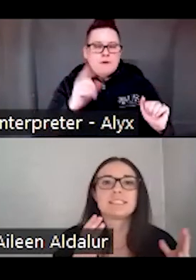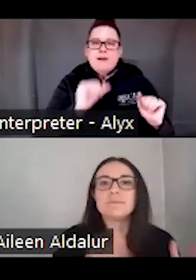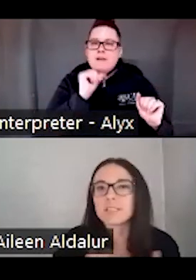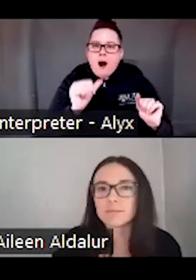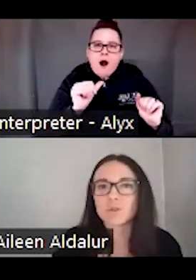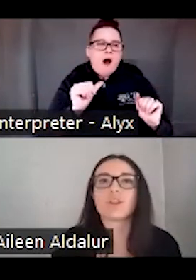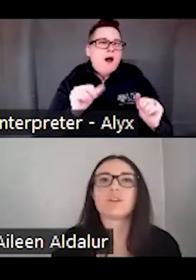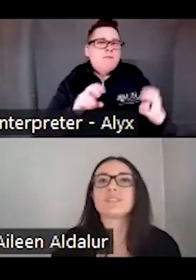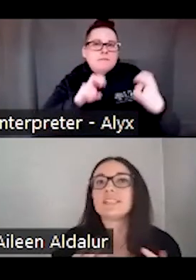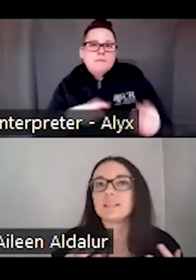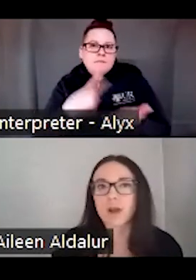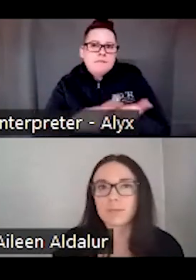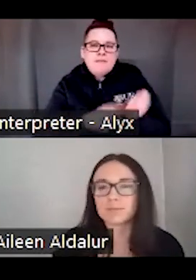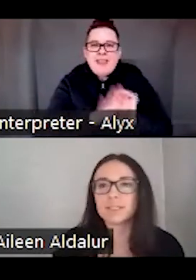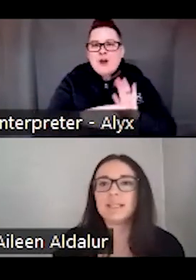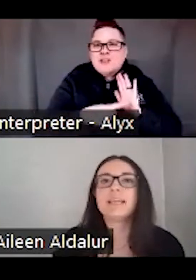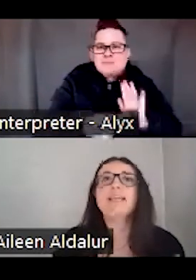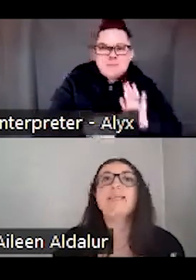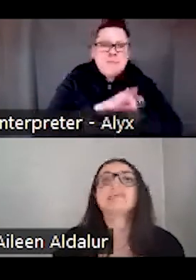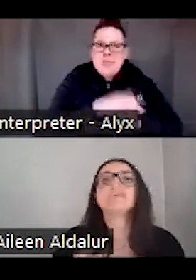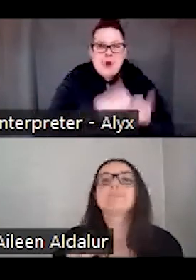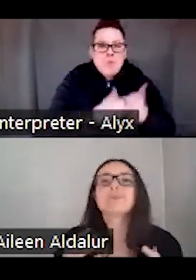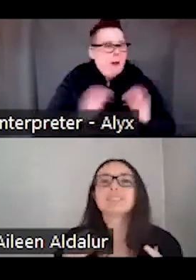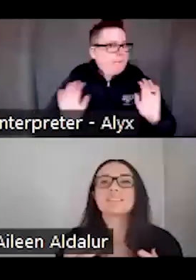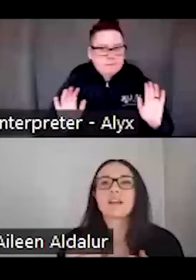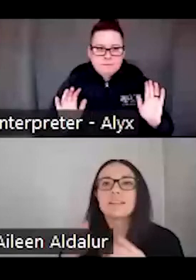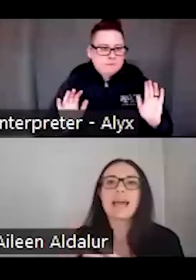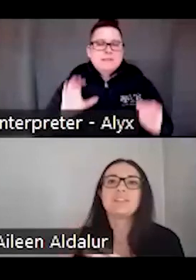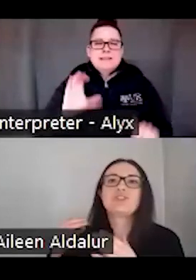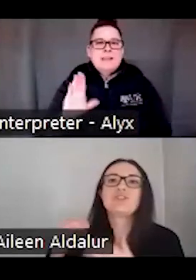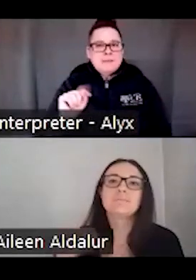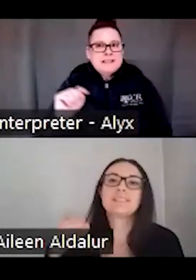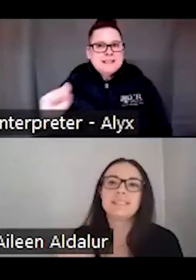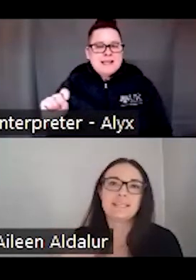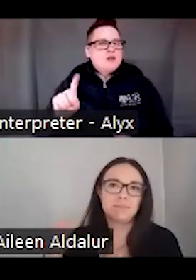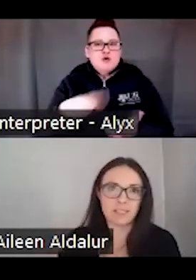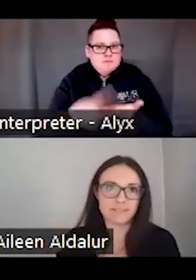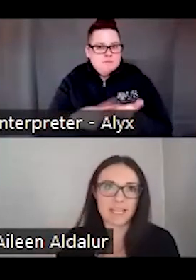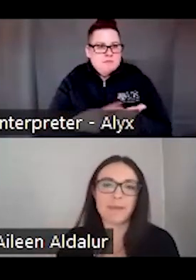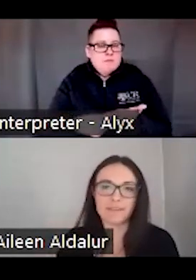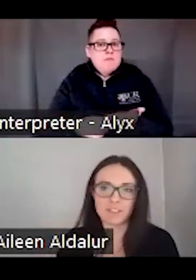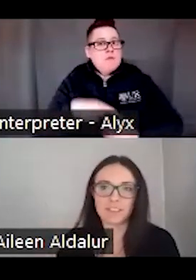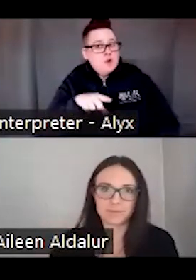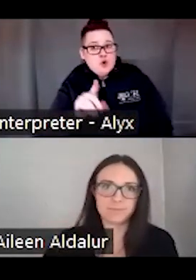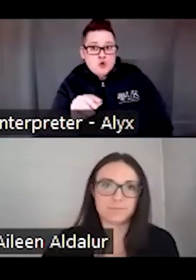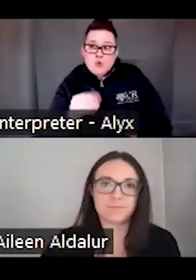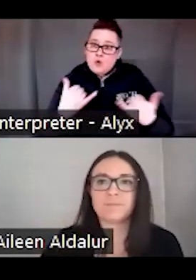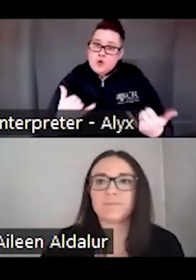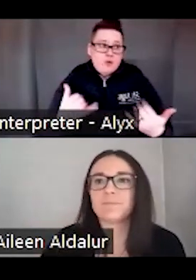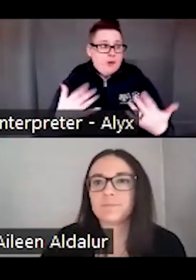individual's symptoms or their presenting problem. Instead, the focus is on the client's treatment-seeking beliefs and